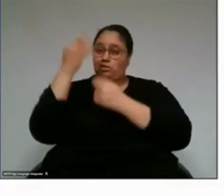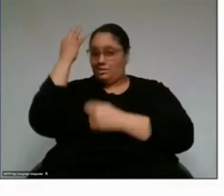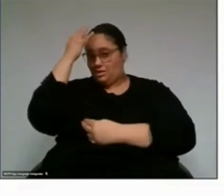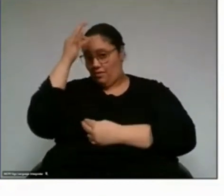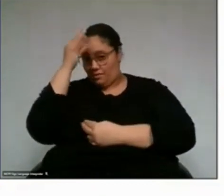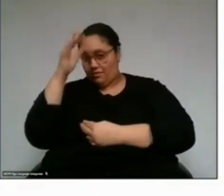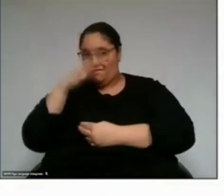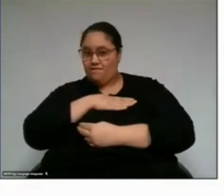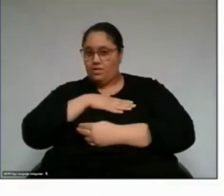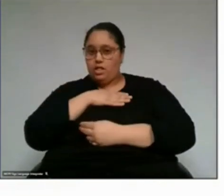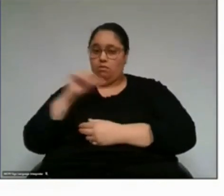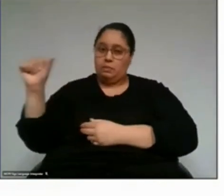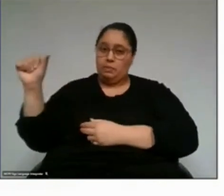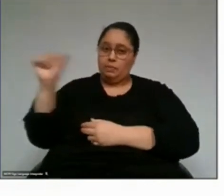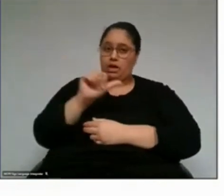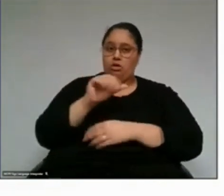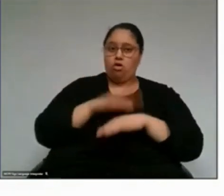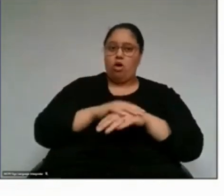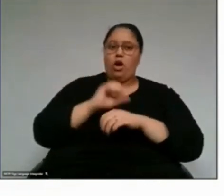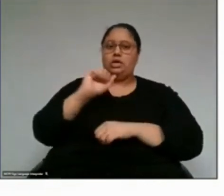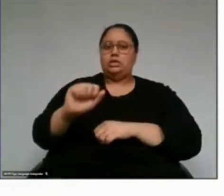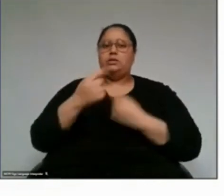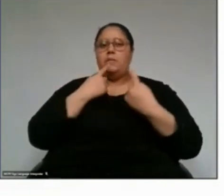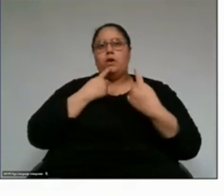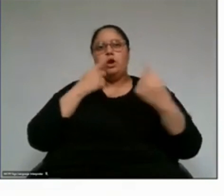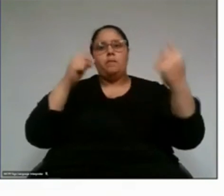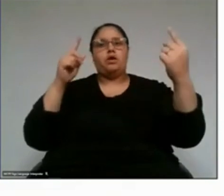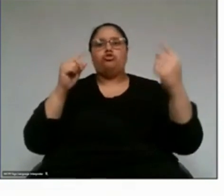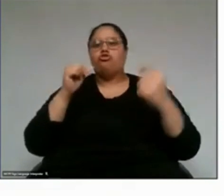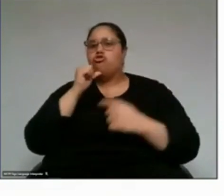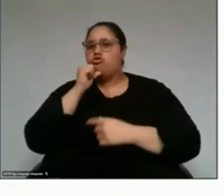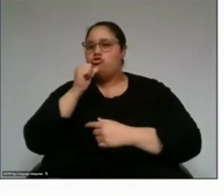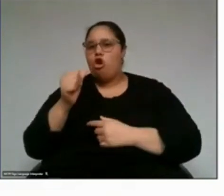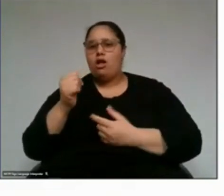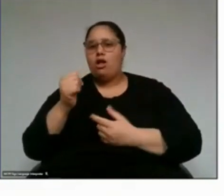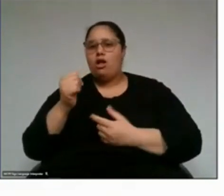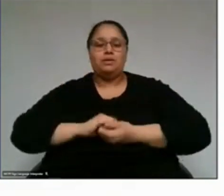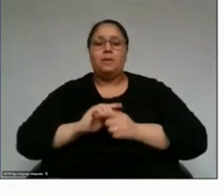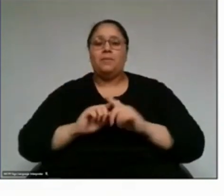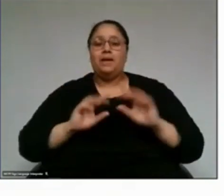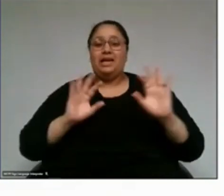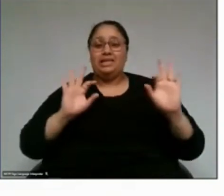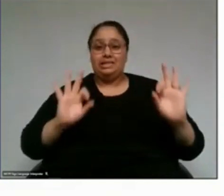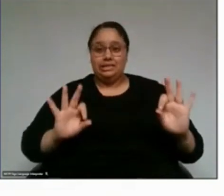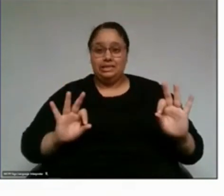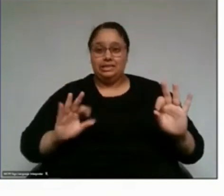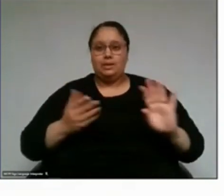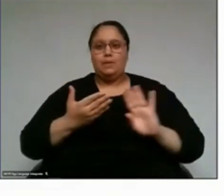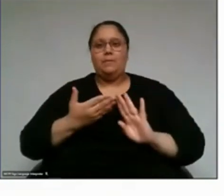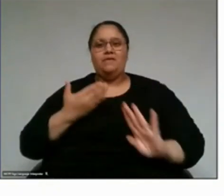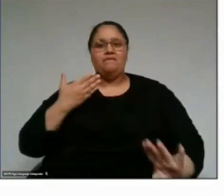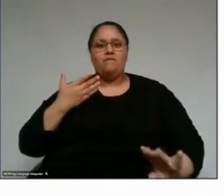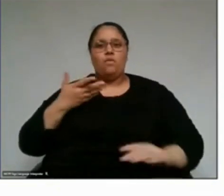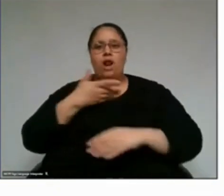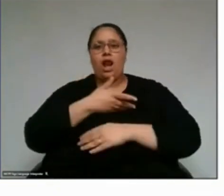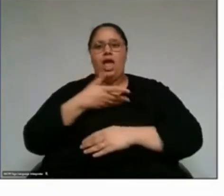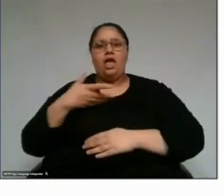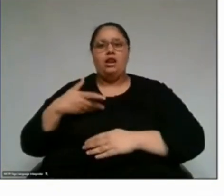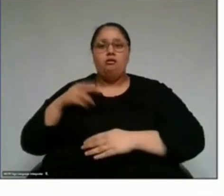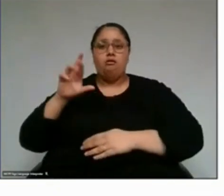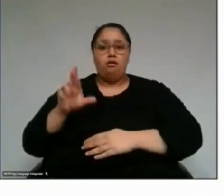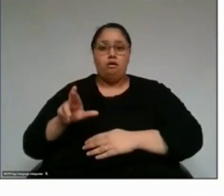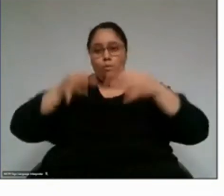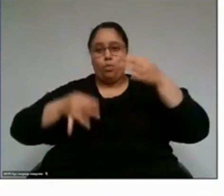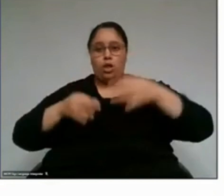fell back on its proclamation of non-alignment. But of course, that was before the Lady R